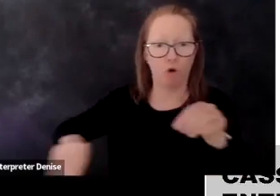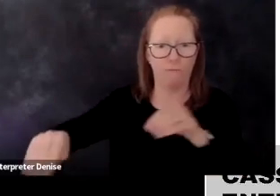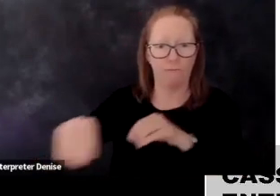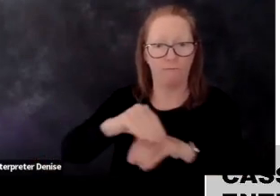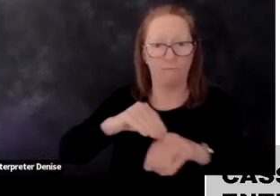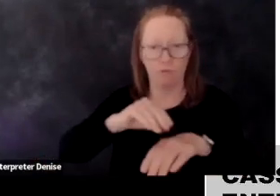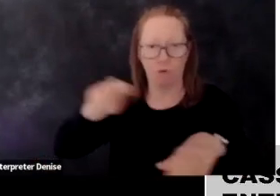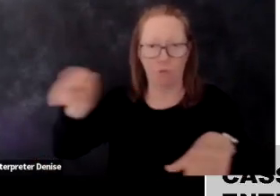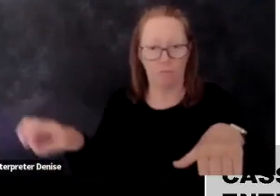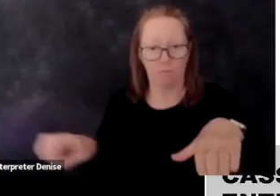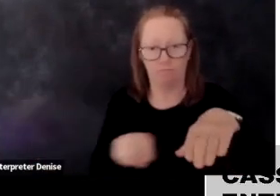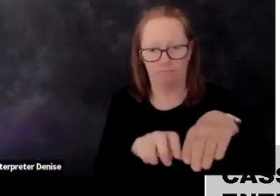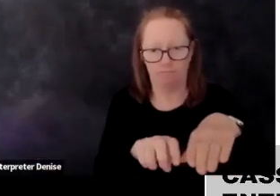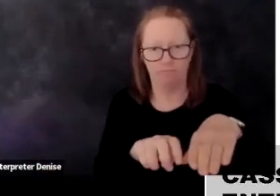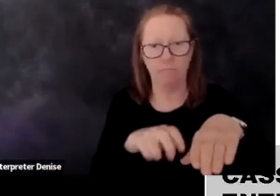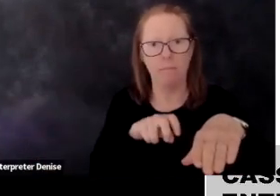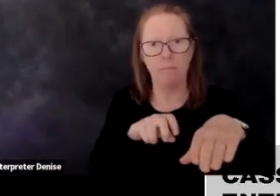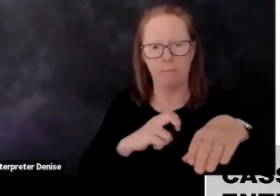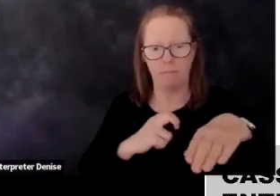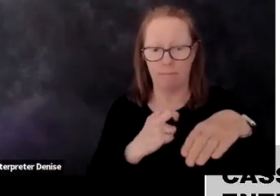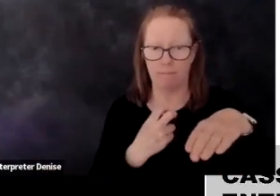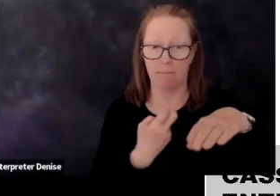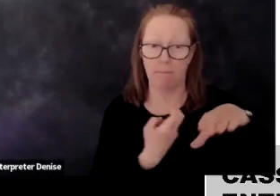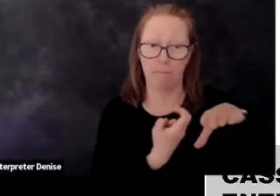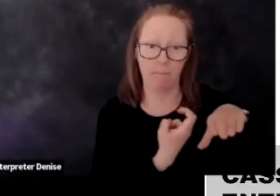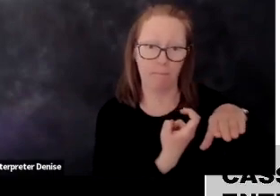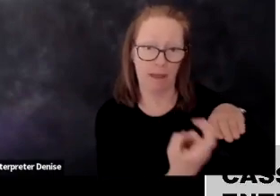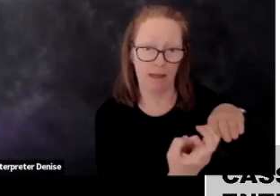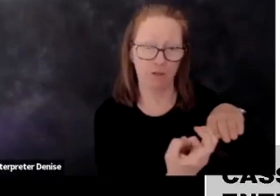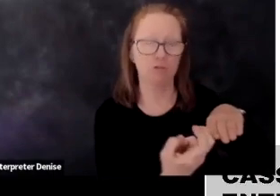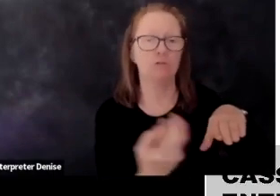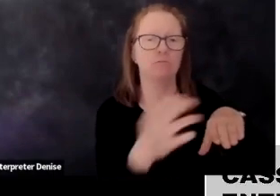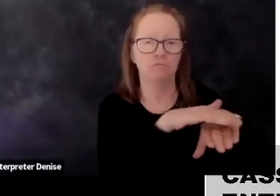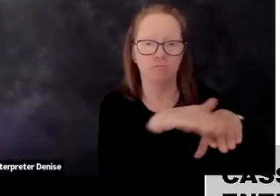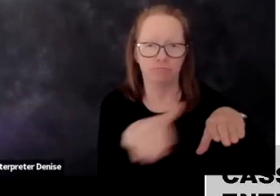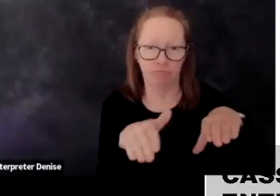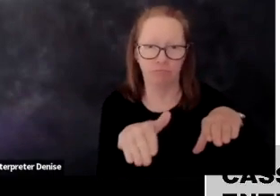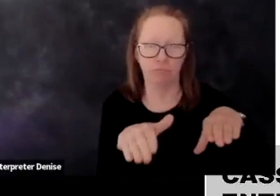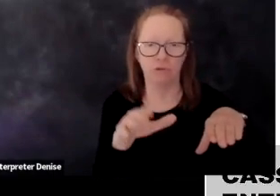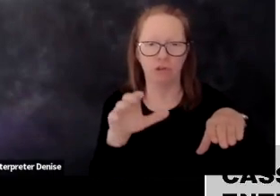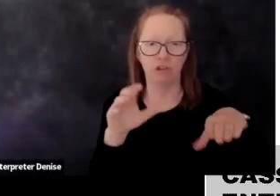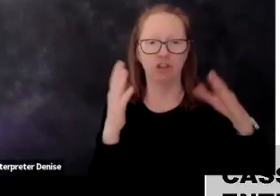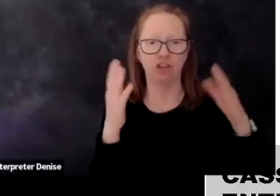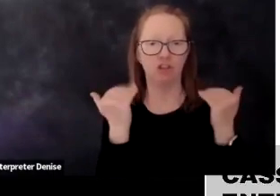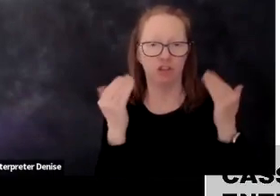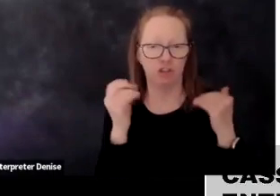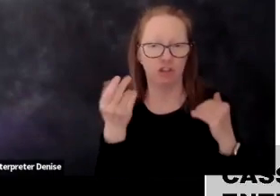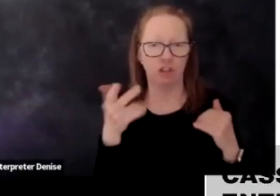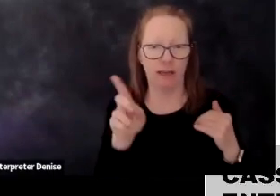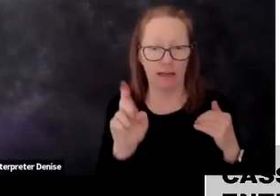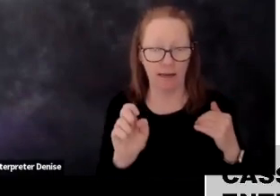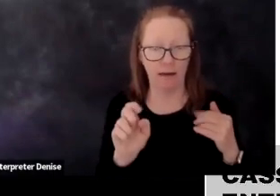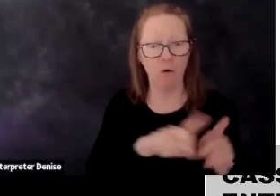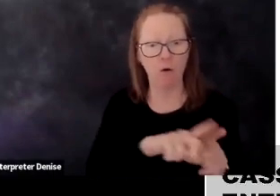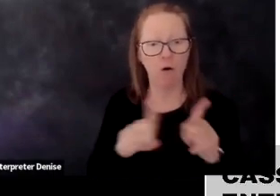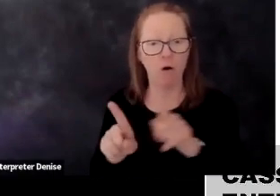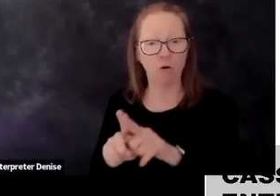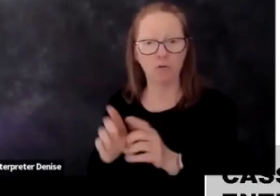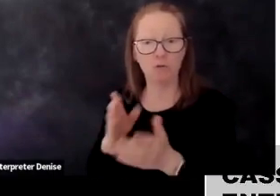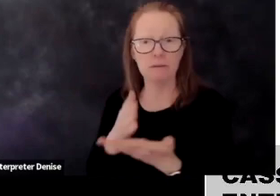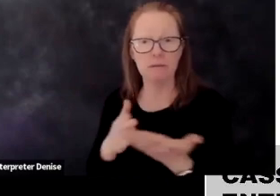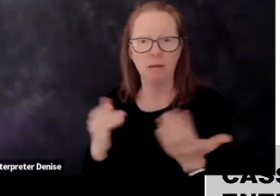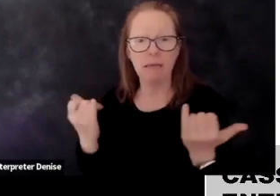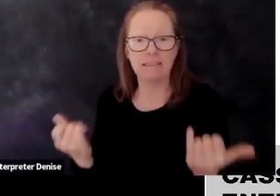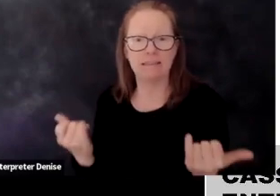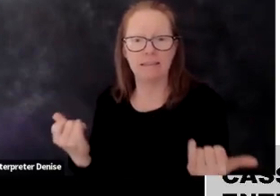shade as you're sitting in those benches. And then we're going to plant 3 new trees. There are some existing trees that are mature and beautiful, and